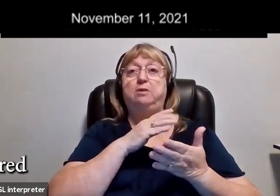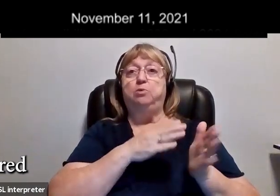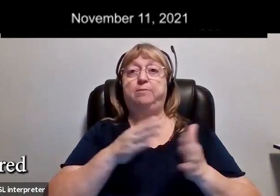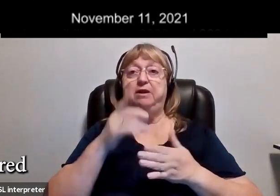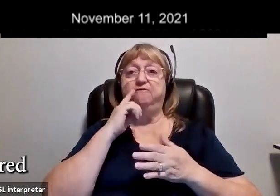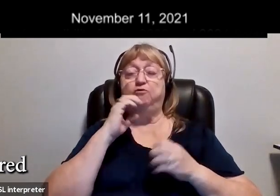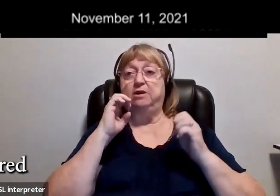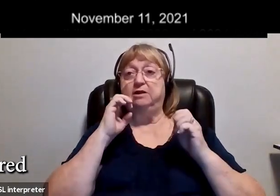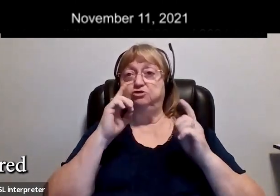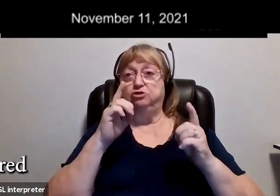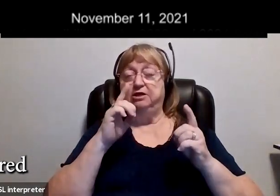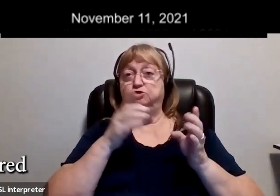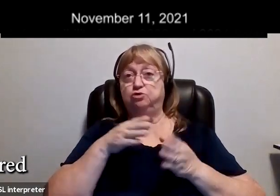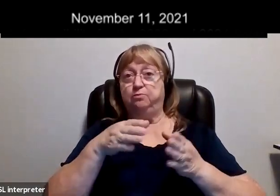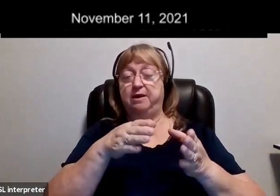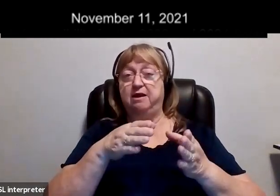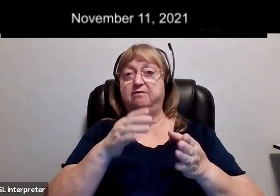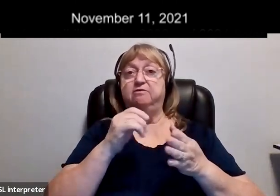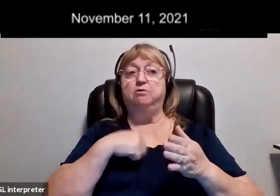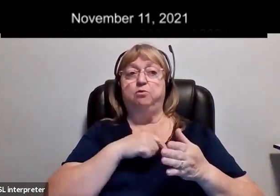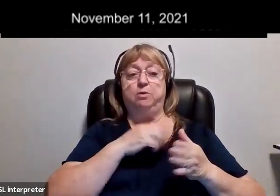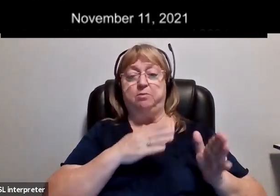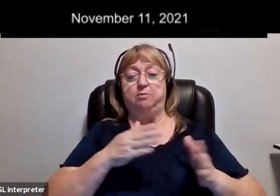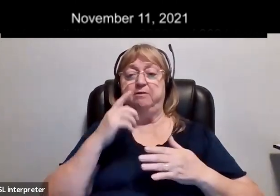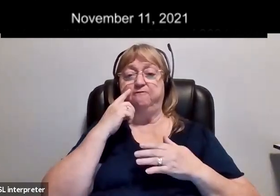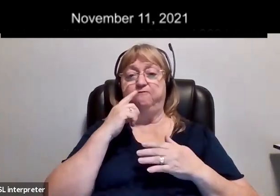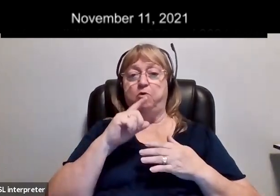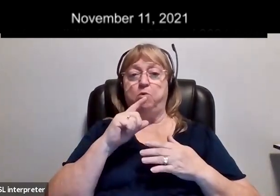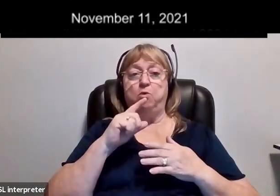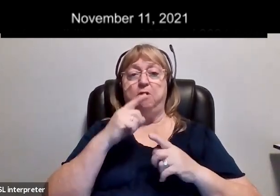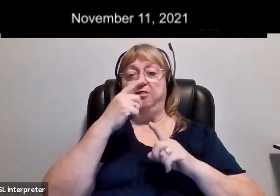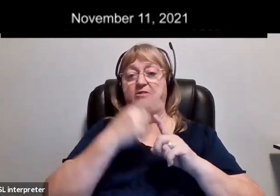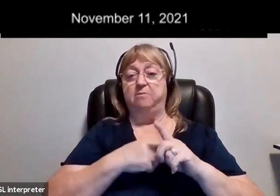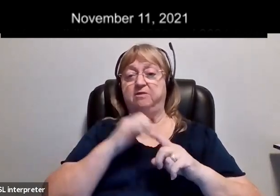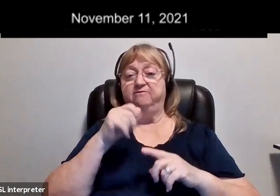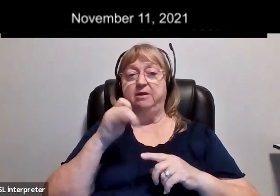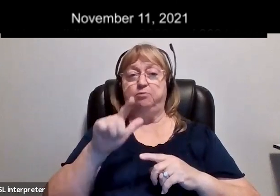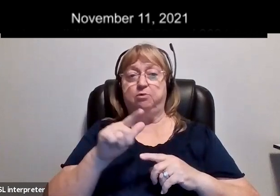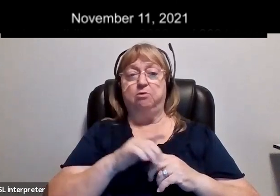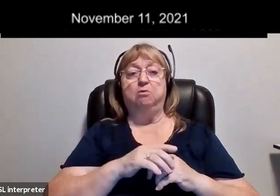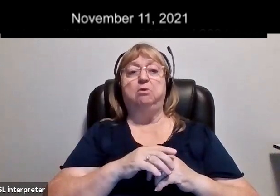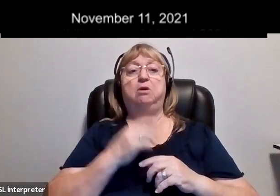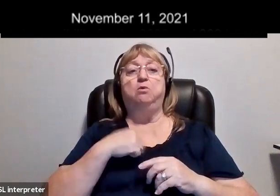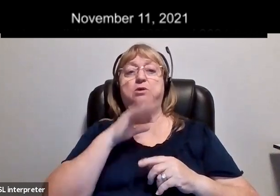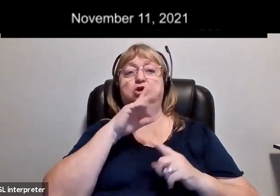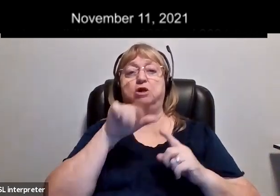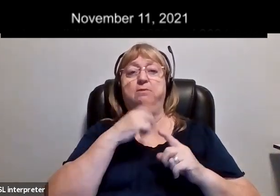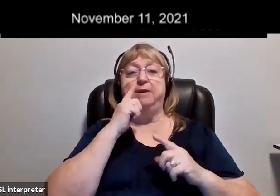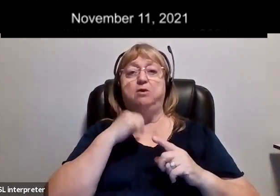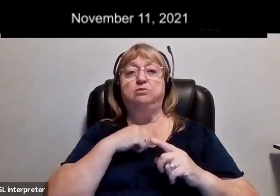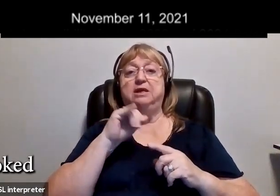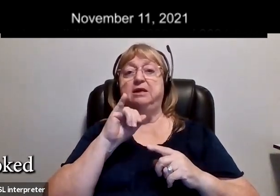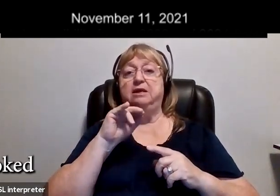the educational path that we prepared for the month of April, we talked about interculturality,